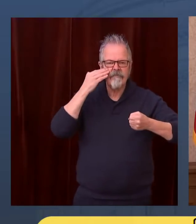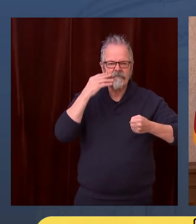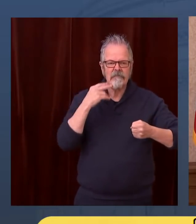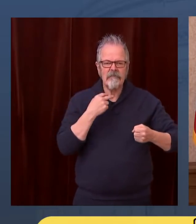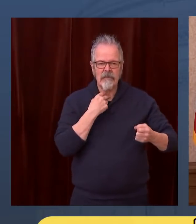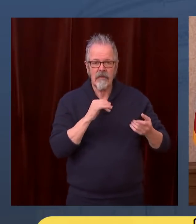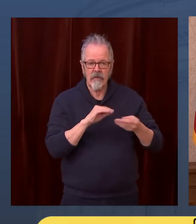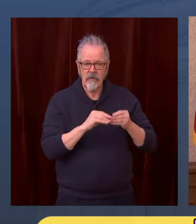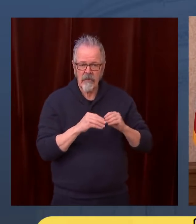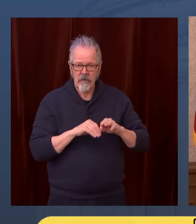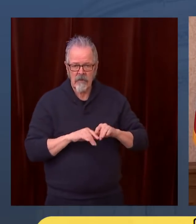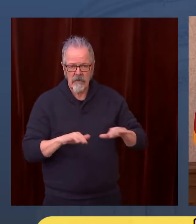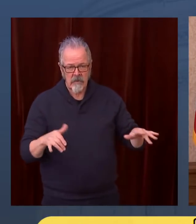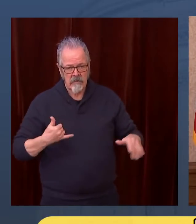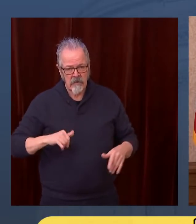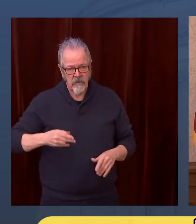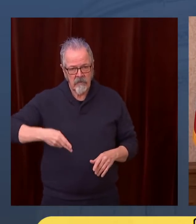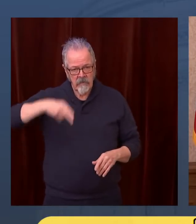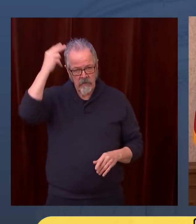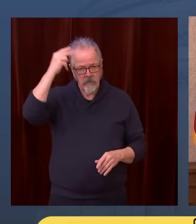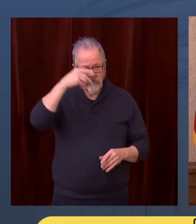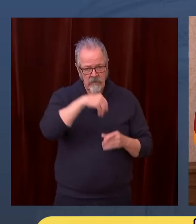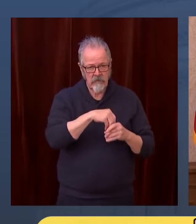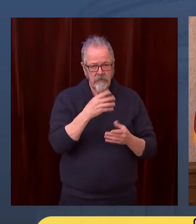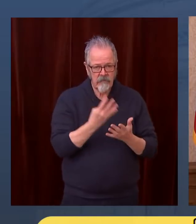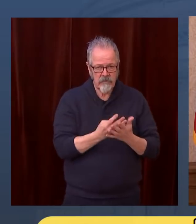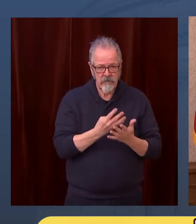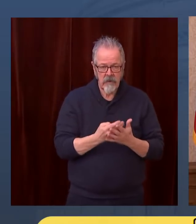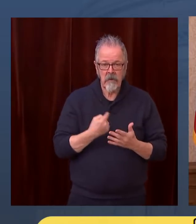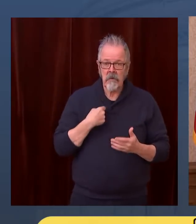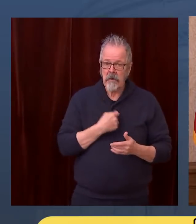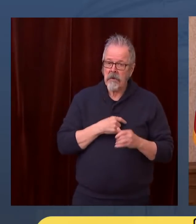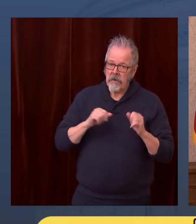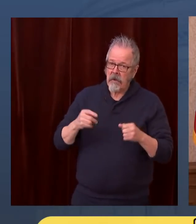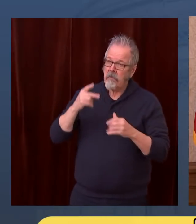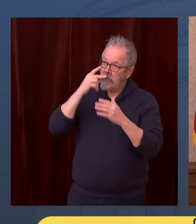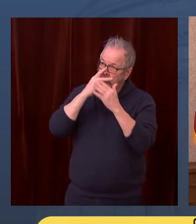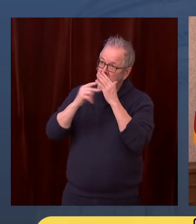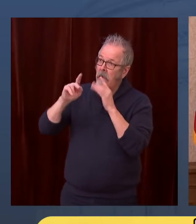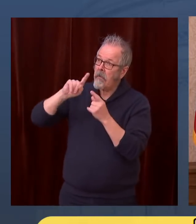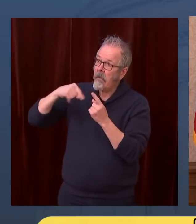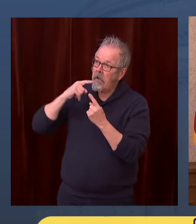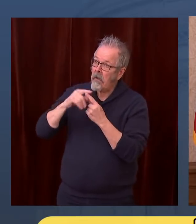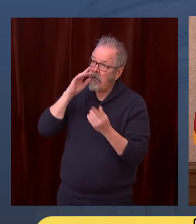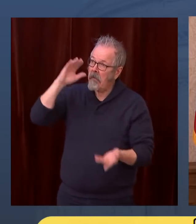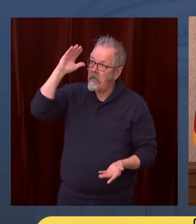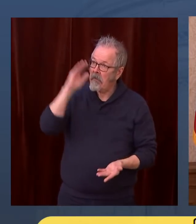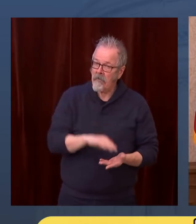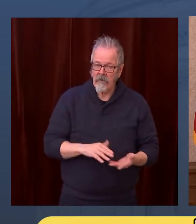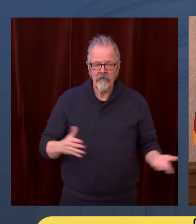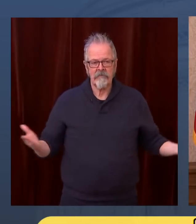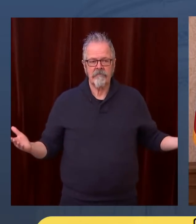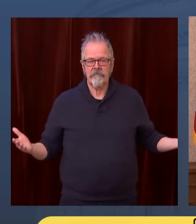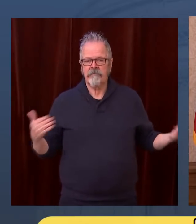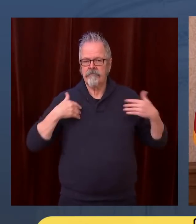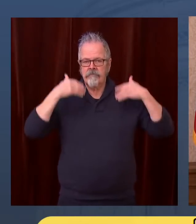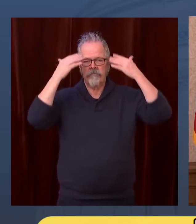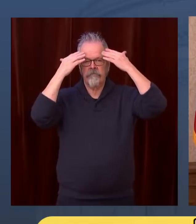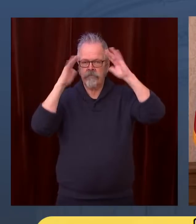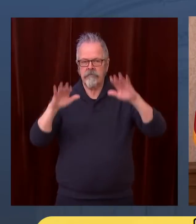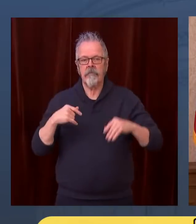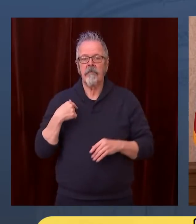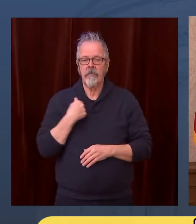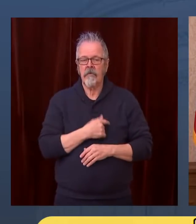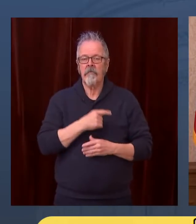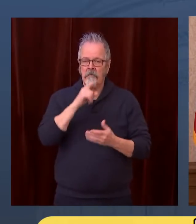enough predictive capability to answer a date in those settings. We believe, in other settings, including schools and